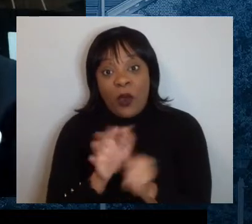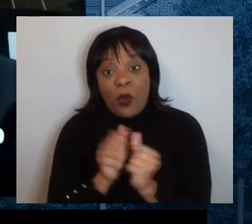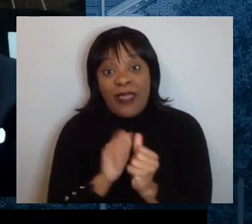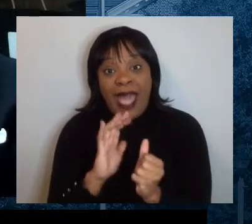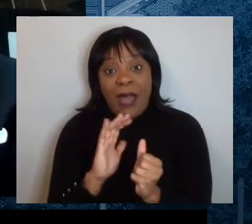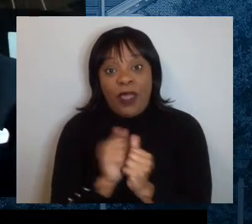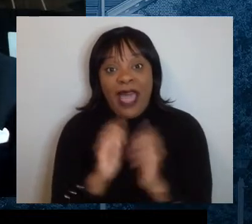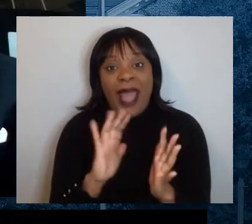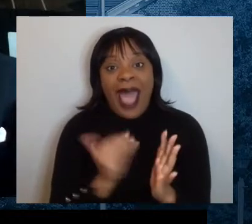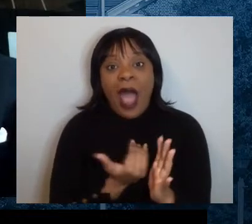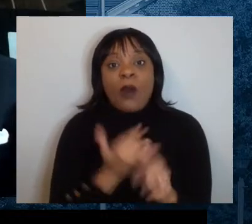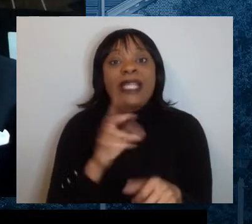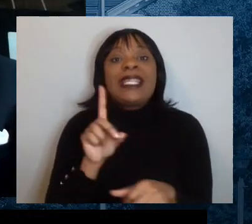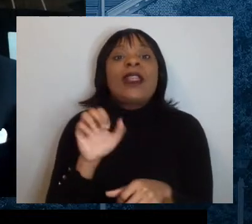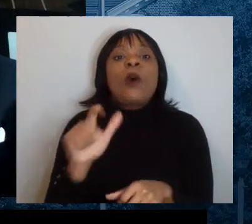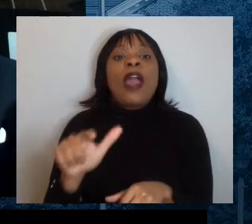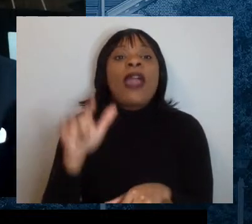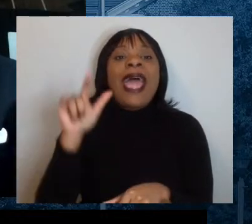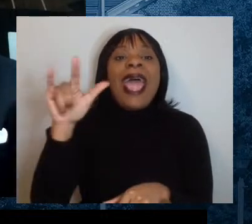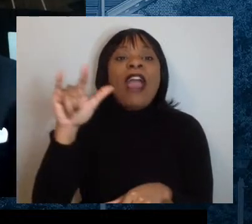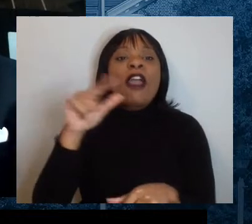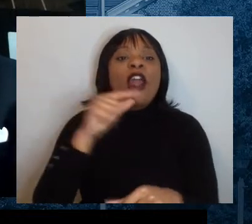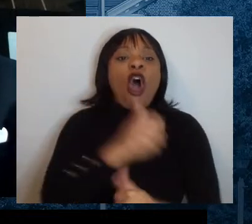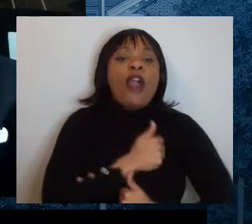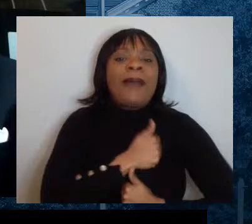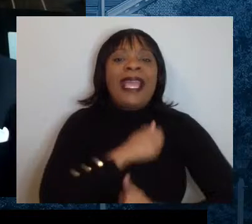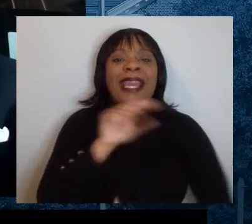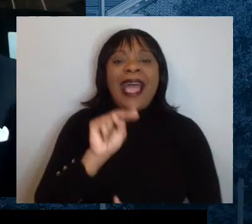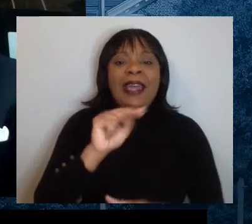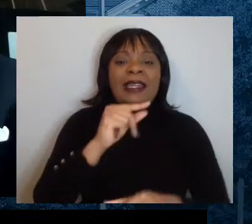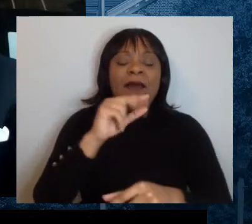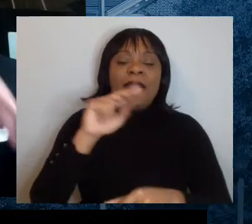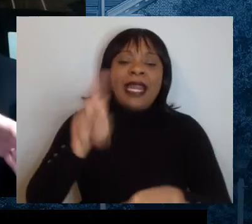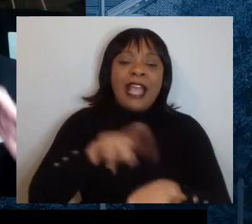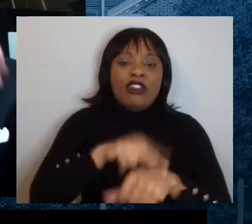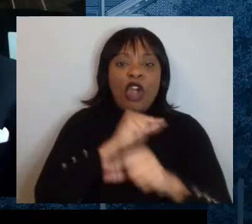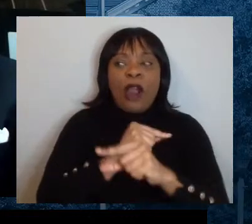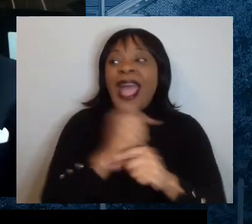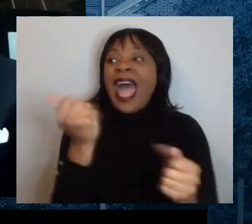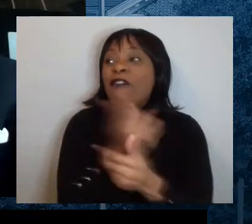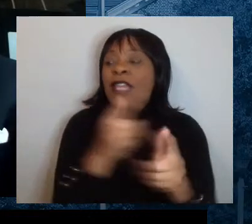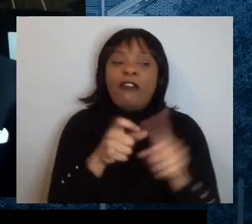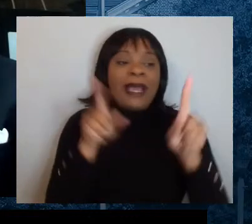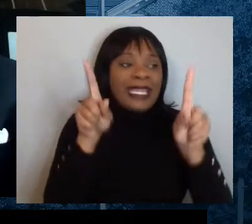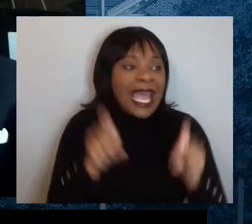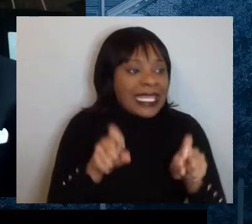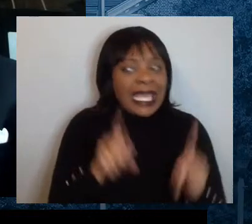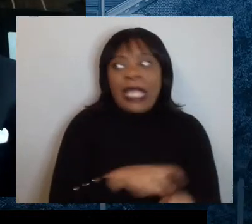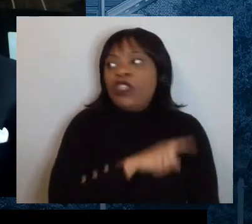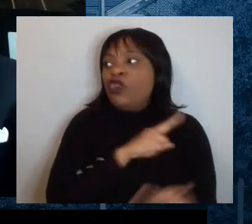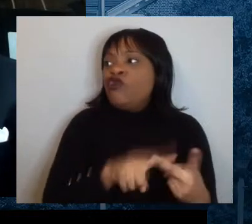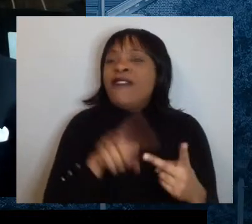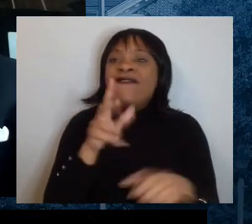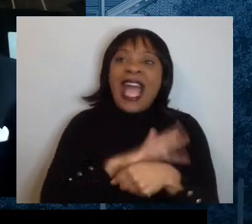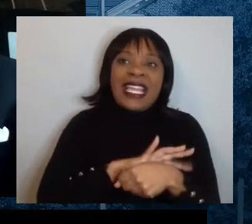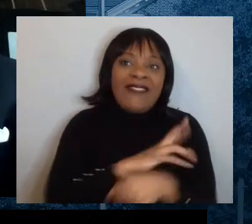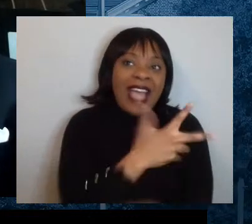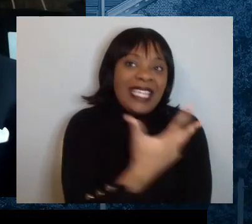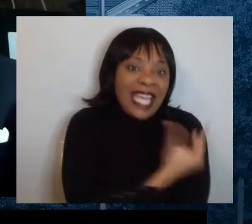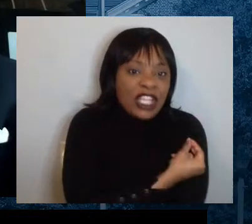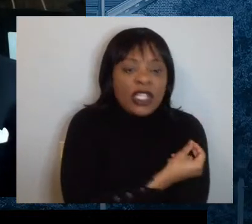Guard. Everything we asked them to do, from testing to vaccinations to traffic, you name it, they